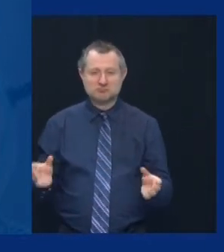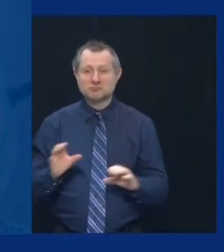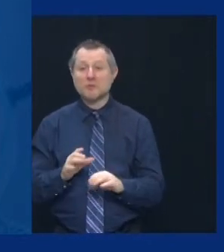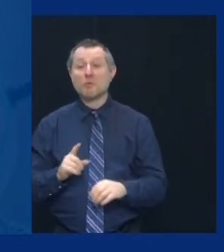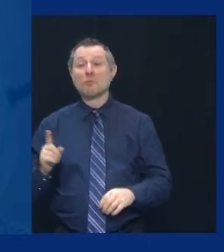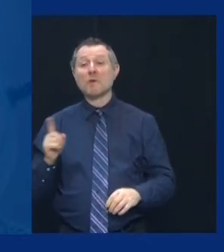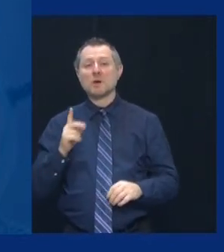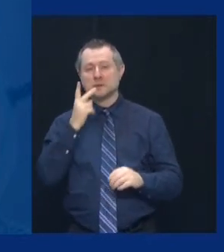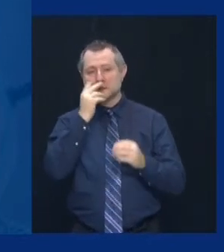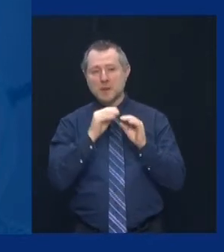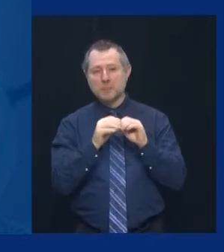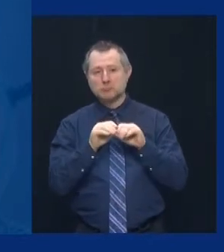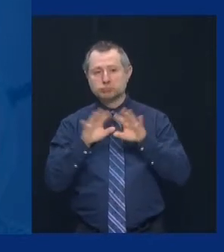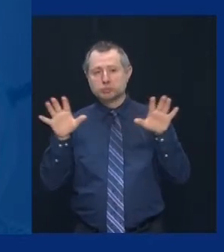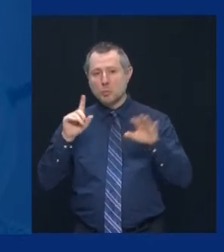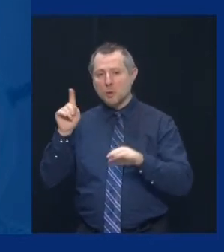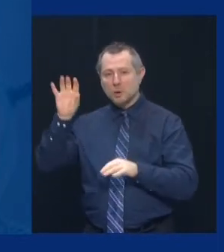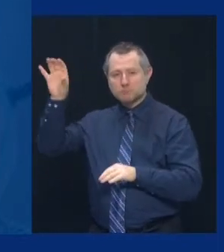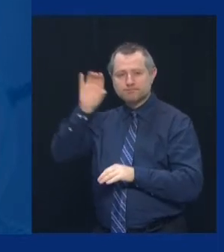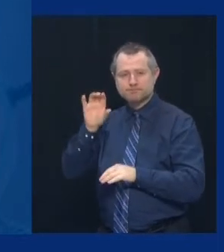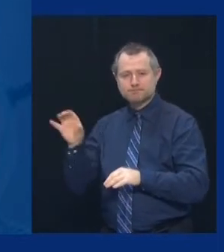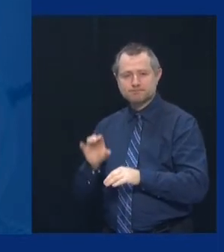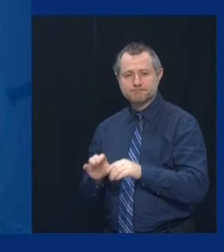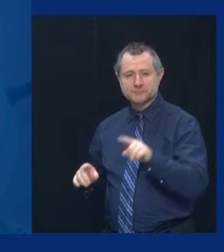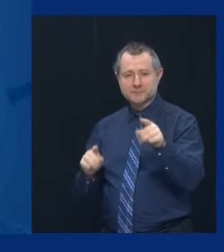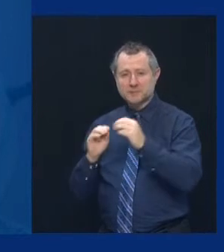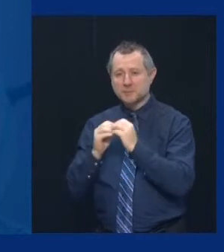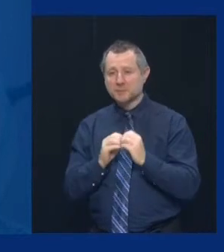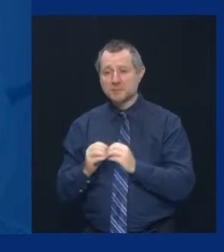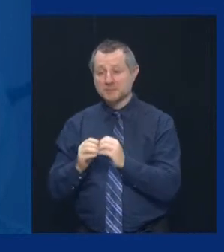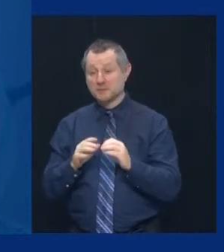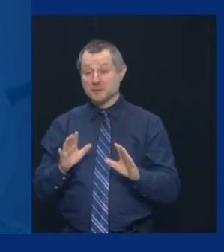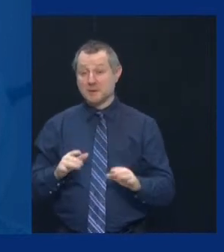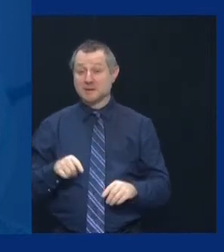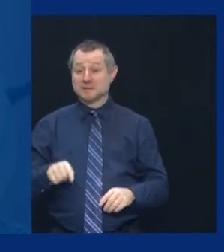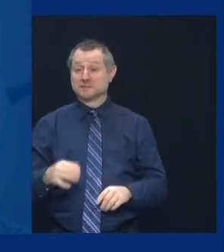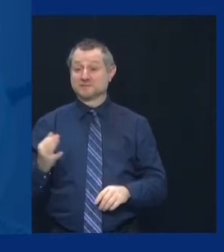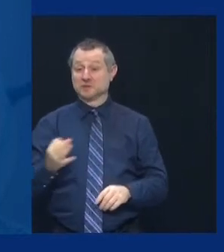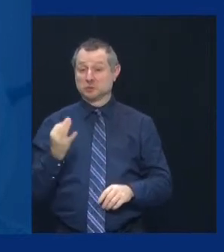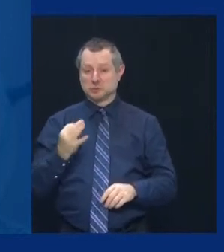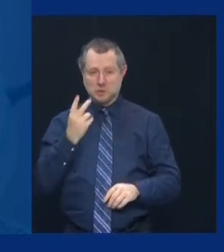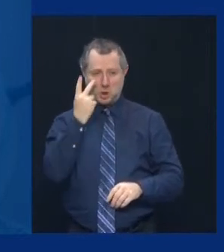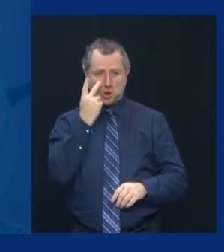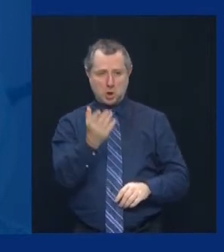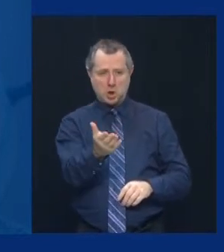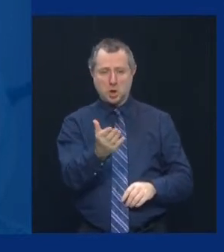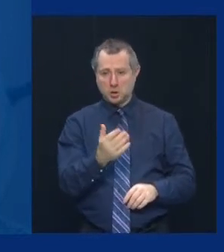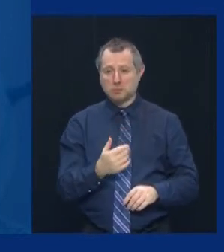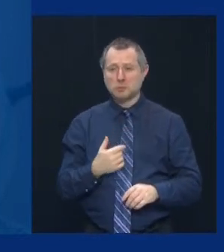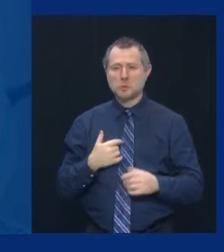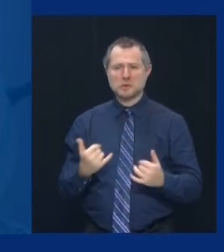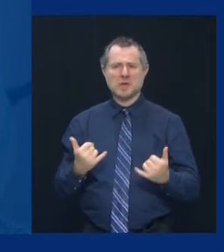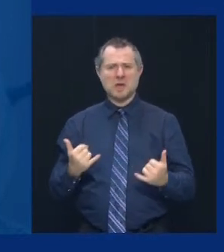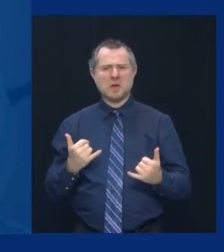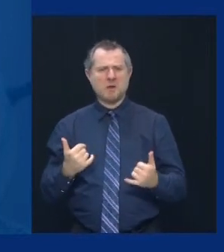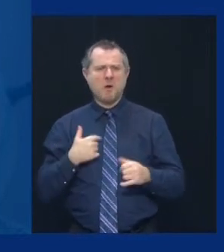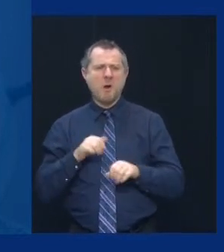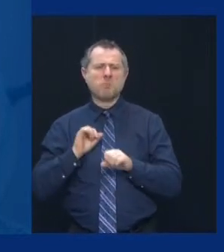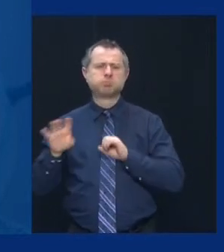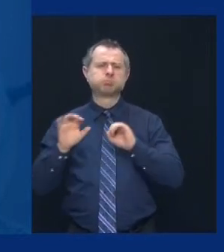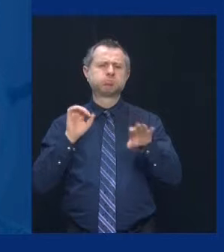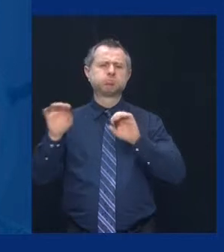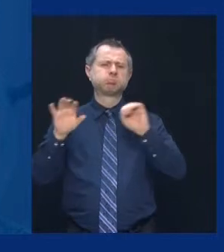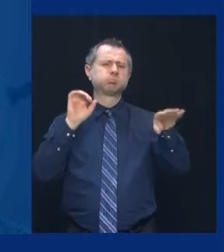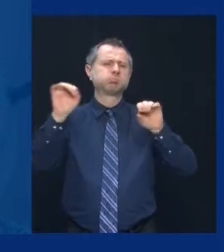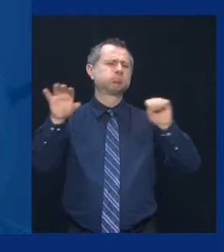date by the end of this week. We're shipping as we speak. And by the end of this